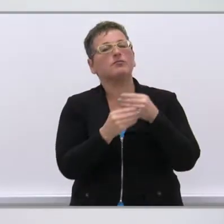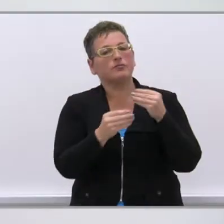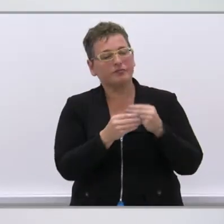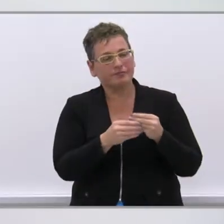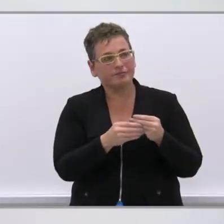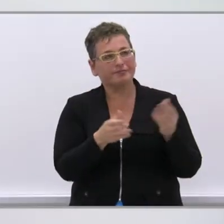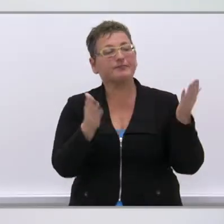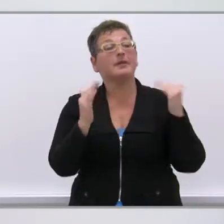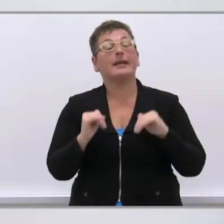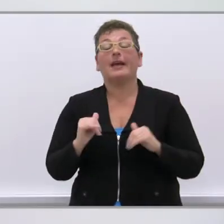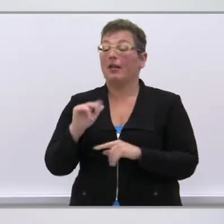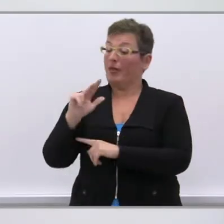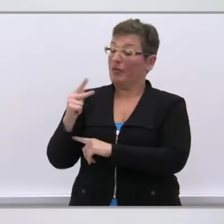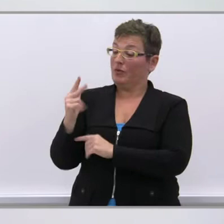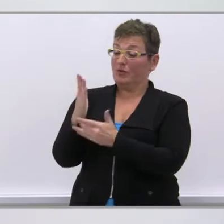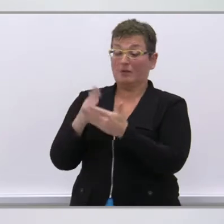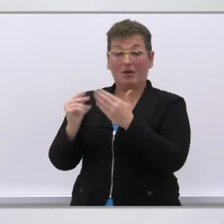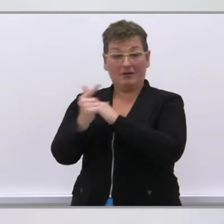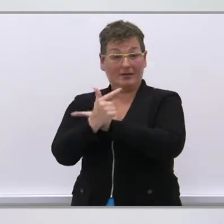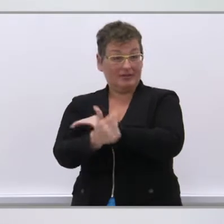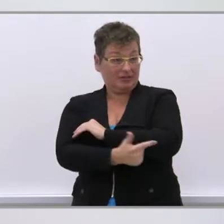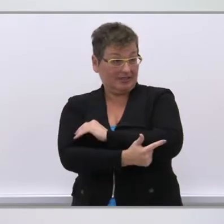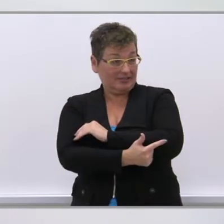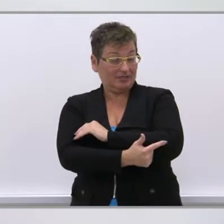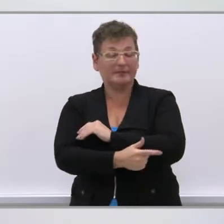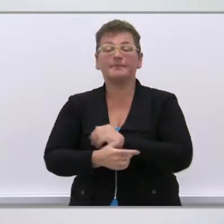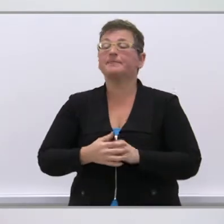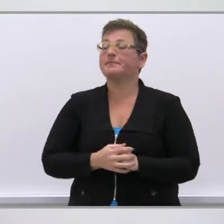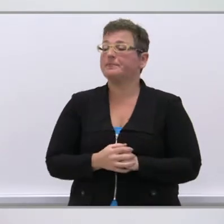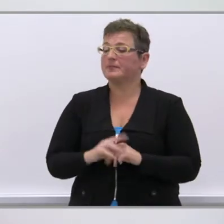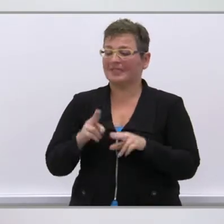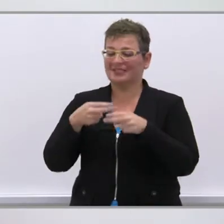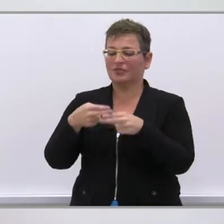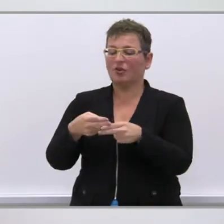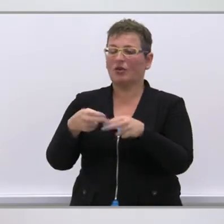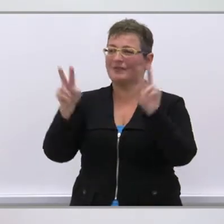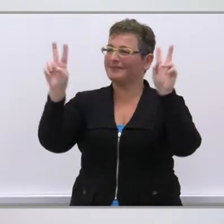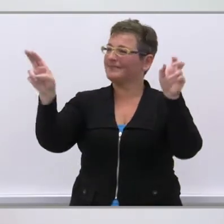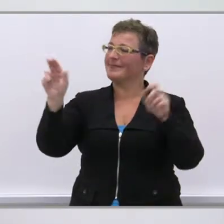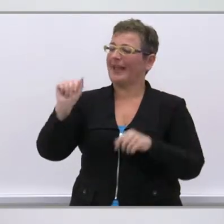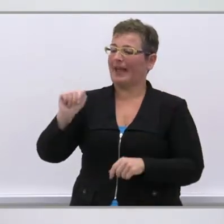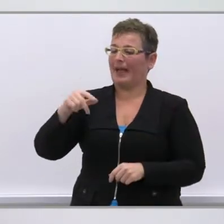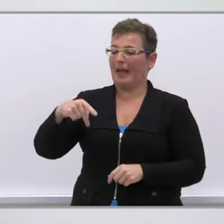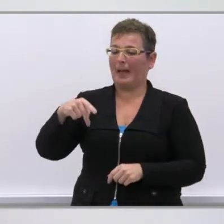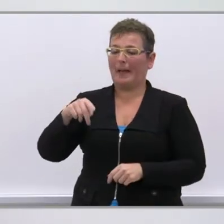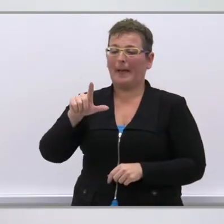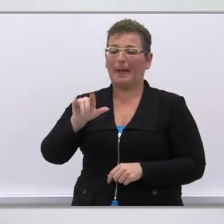The third section of the legislation is called application.